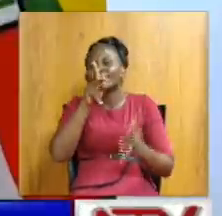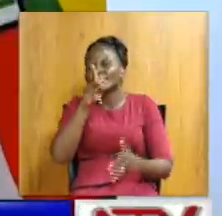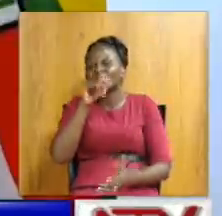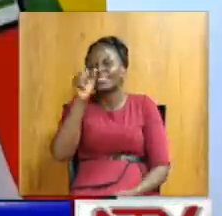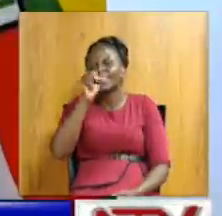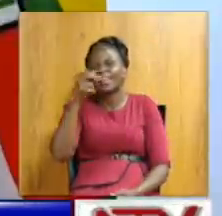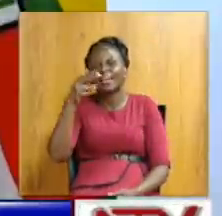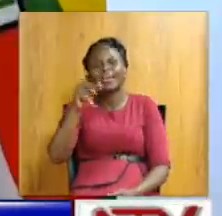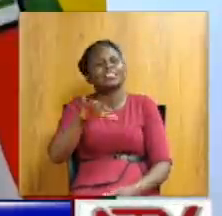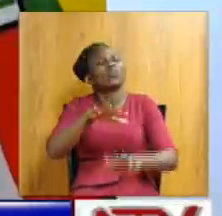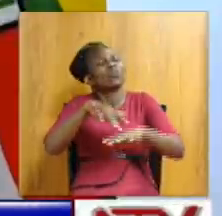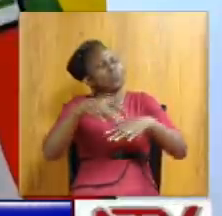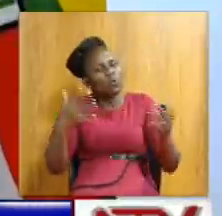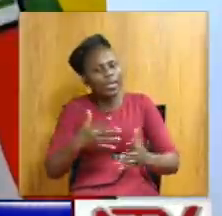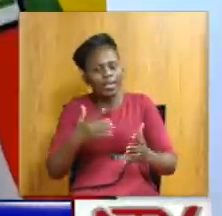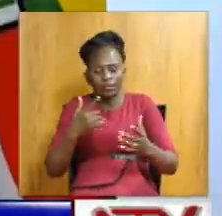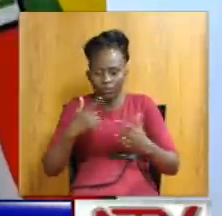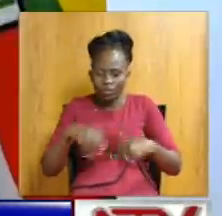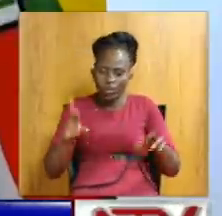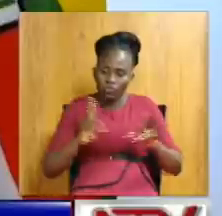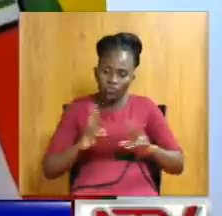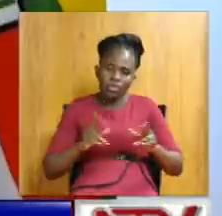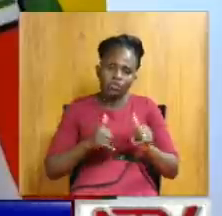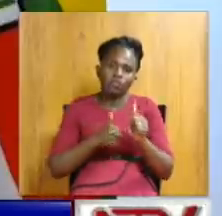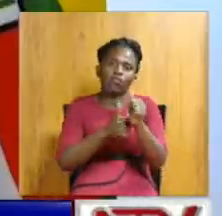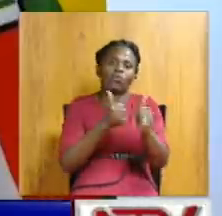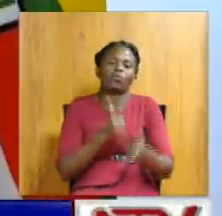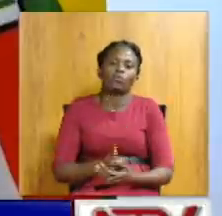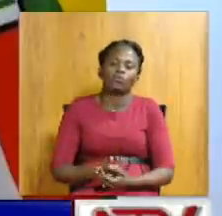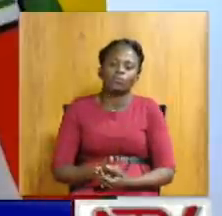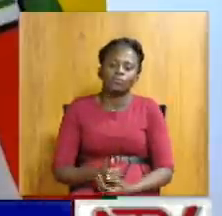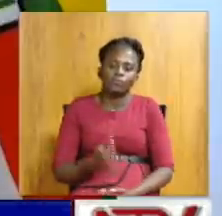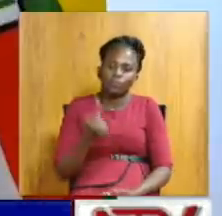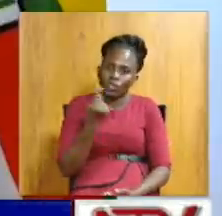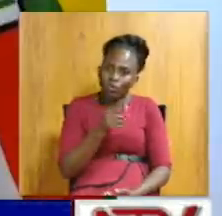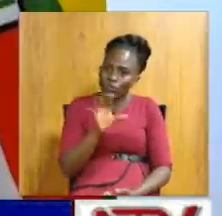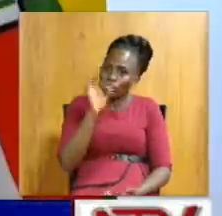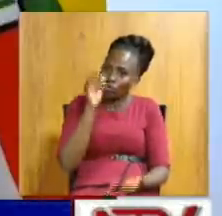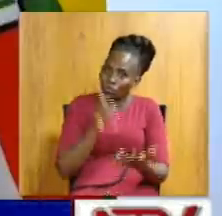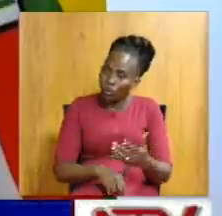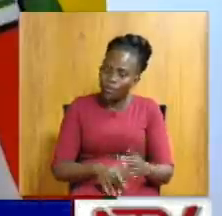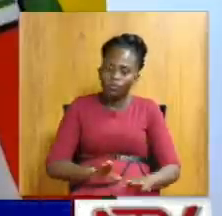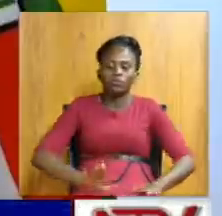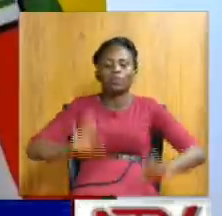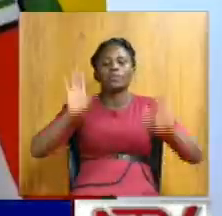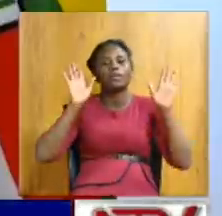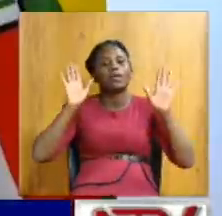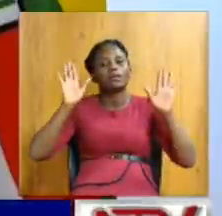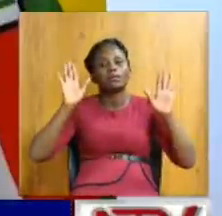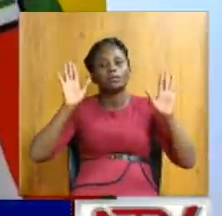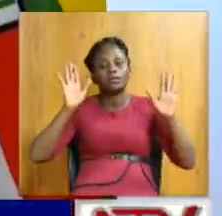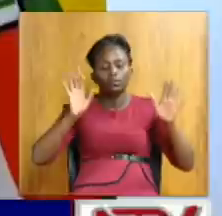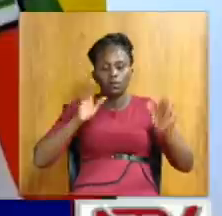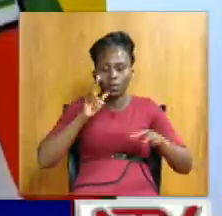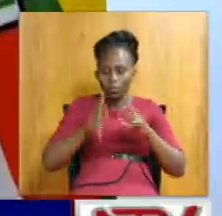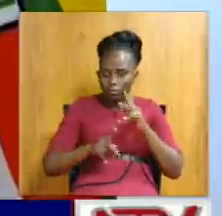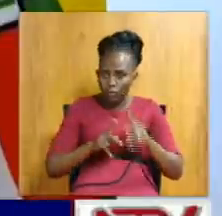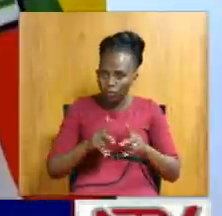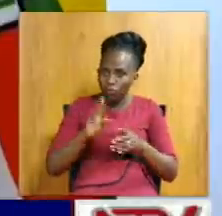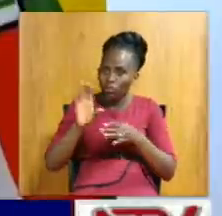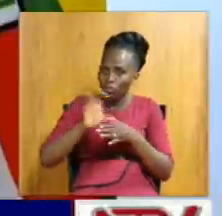or beyond. Their only choice is to surrender, so that the peoples of